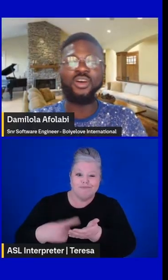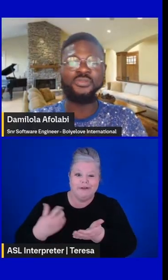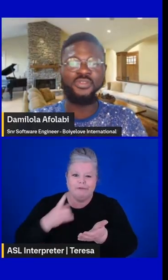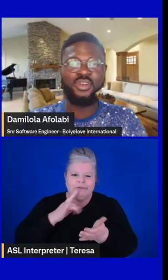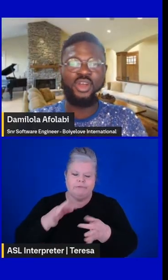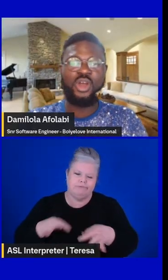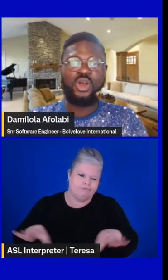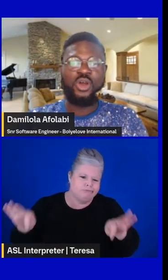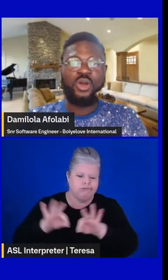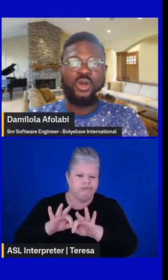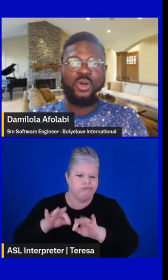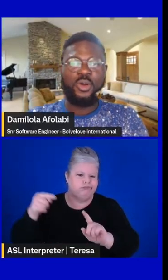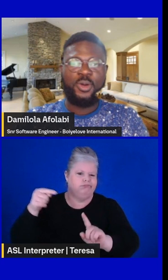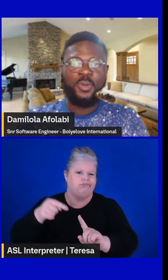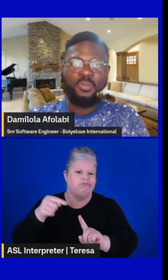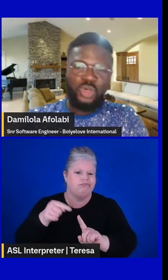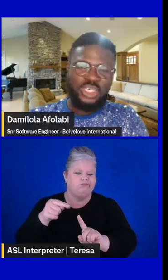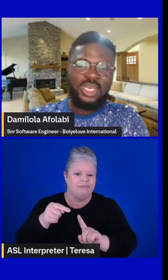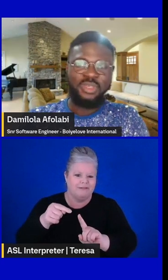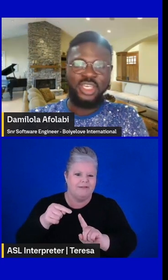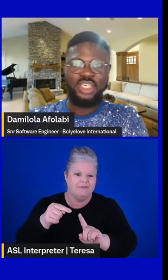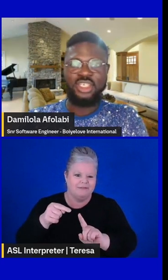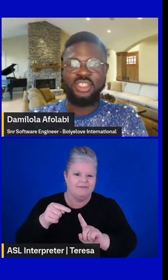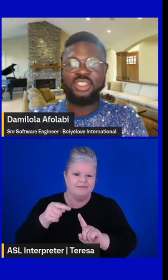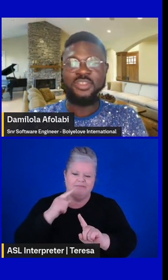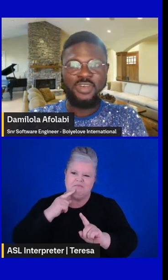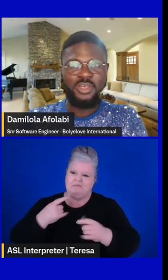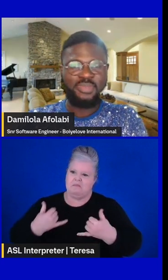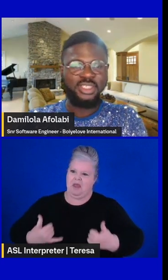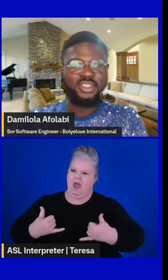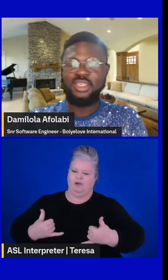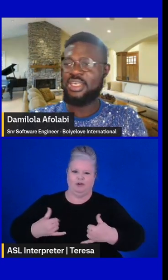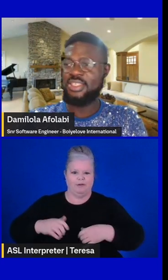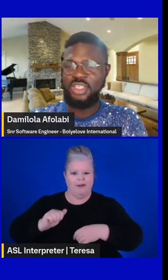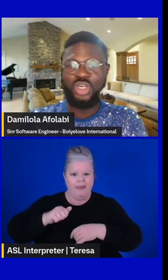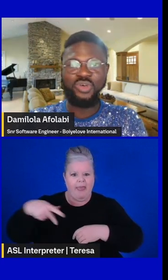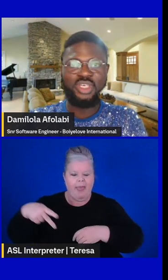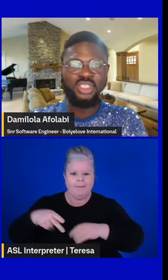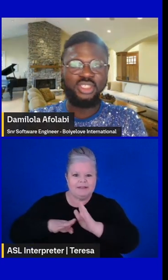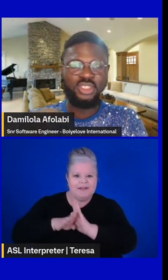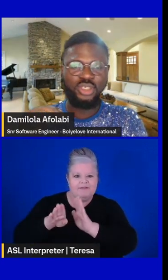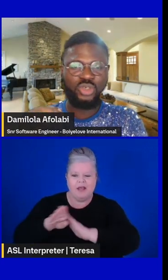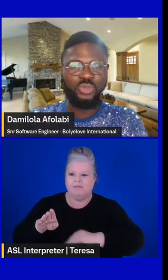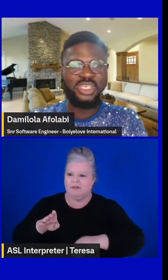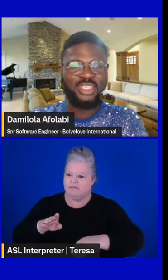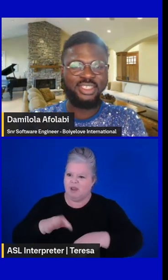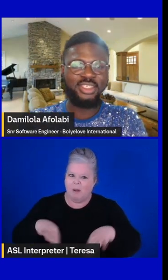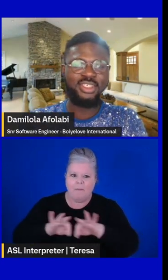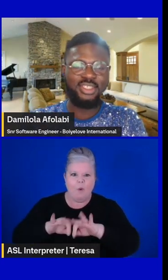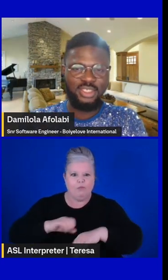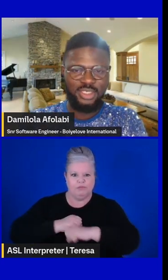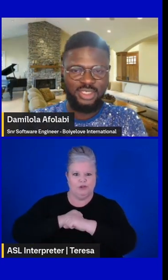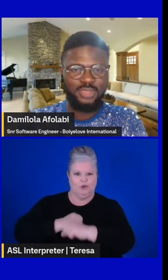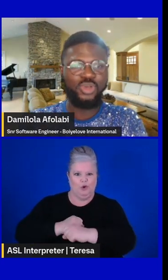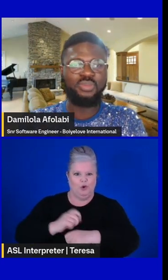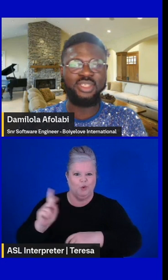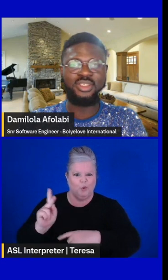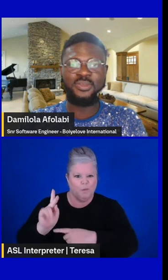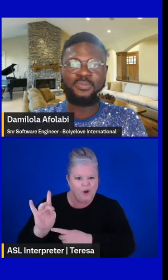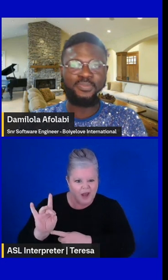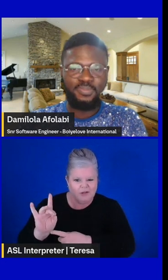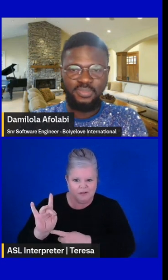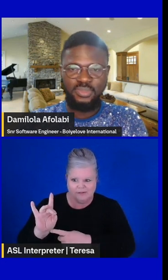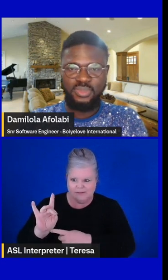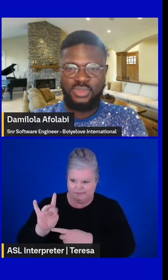aspects of modern application development, securing Kubernetes